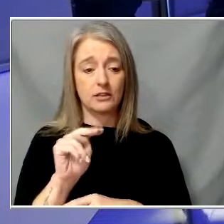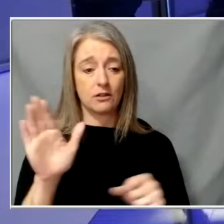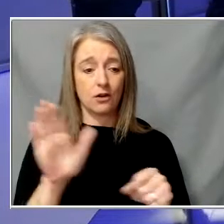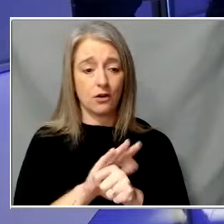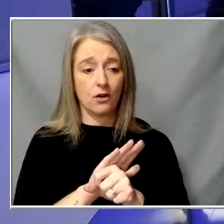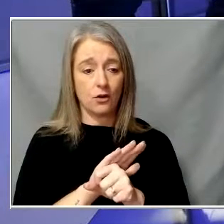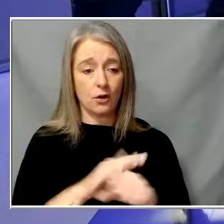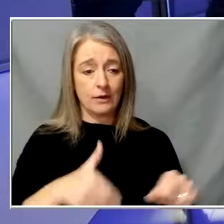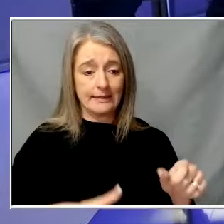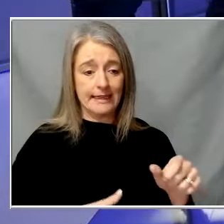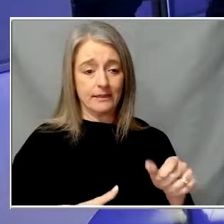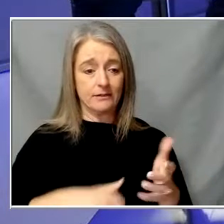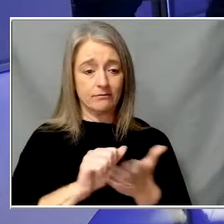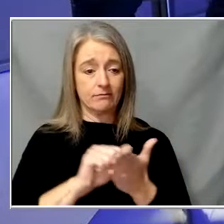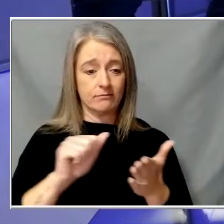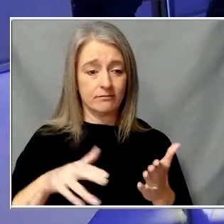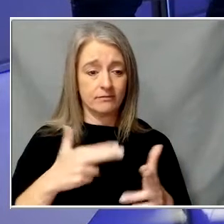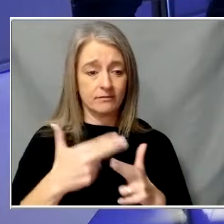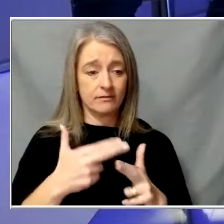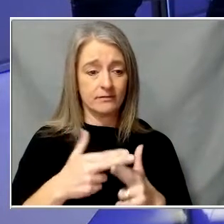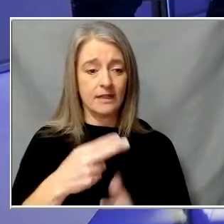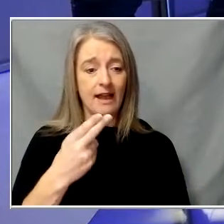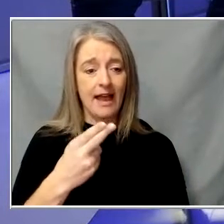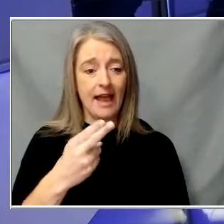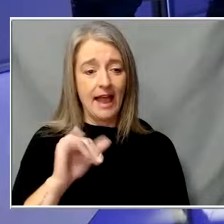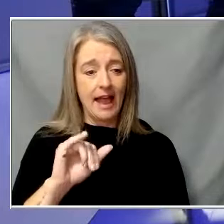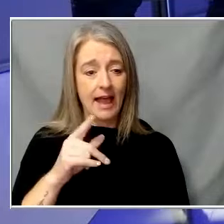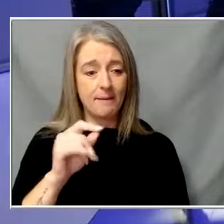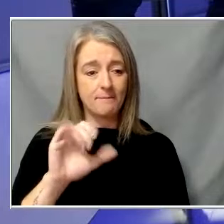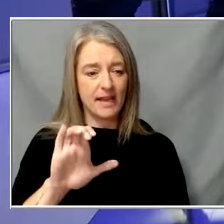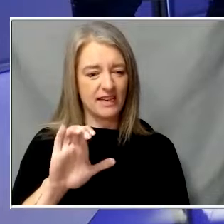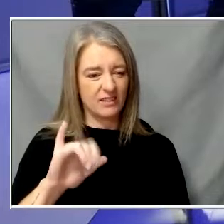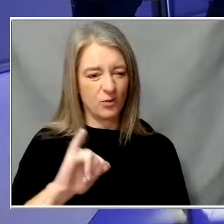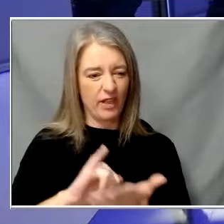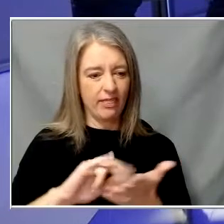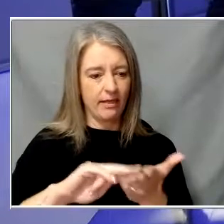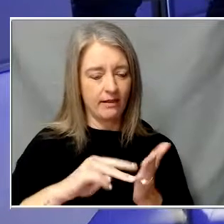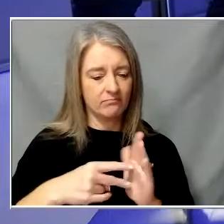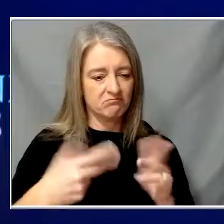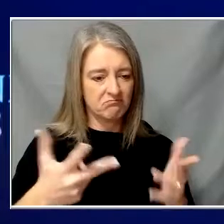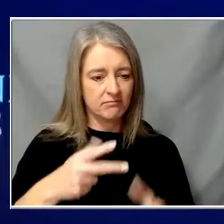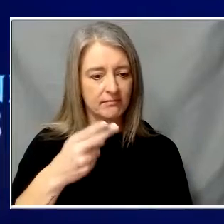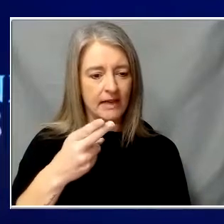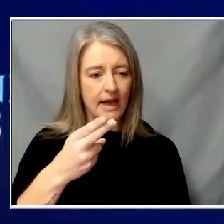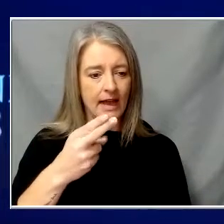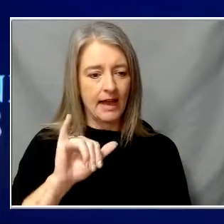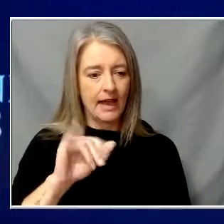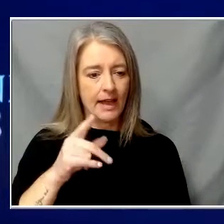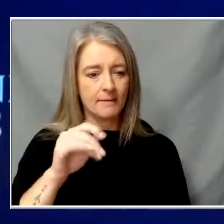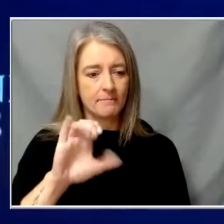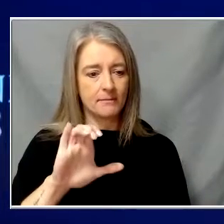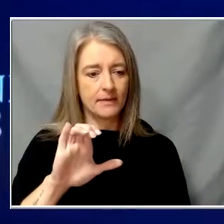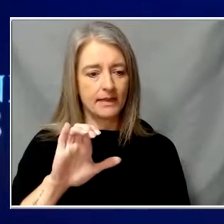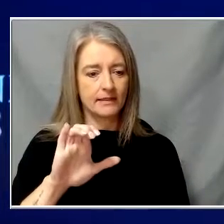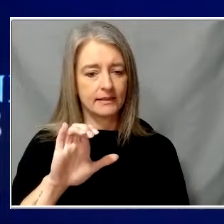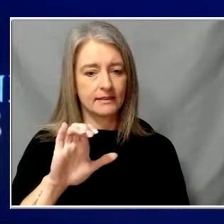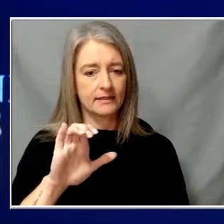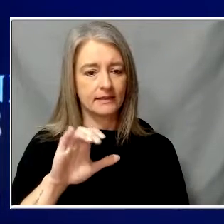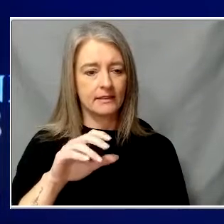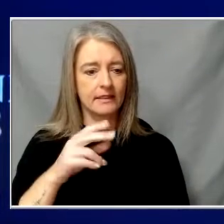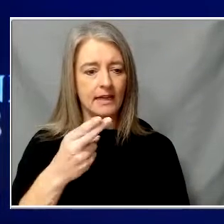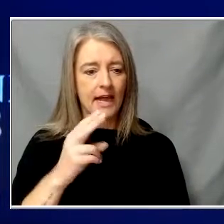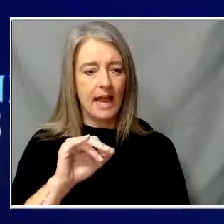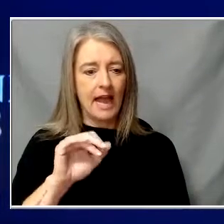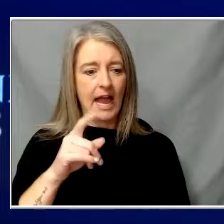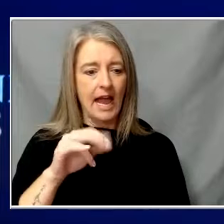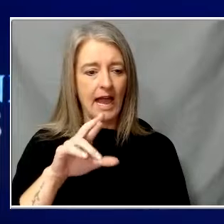gastrectomy with something that's called HIPEC. First, tell us what HIPEC is. Yeah, so HIPEC is, it stands for hyperthermic